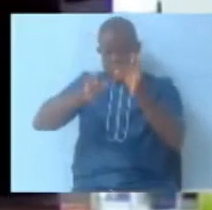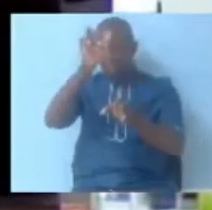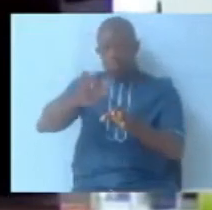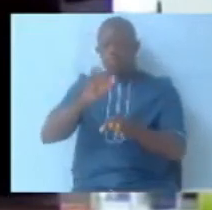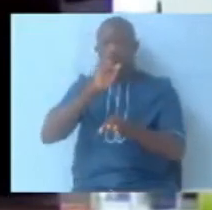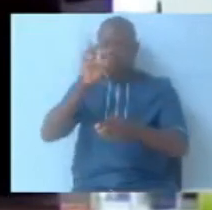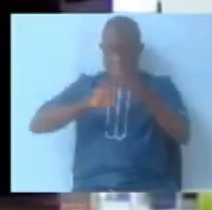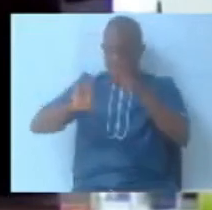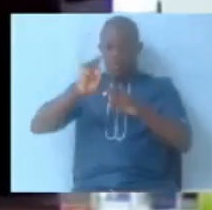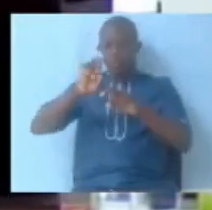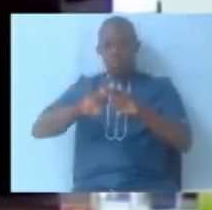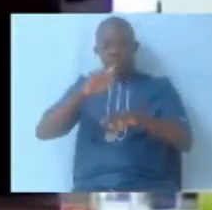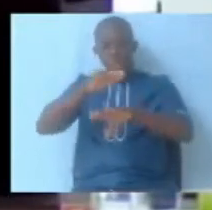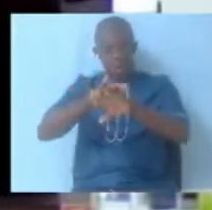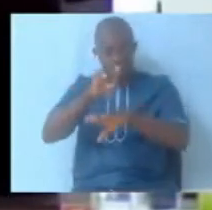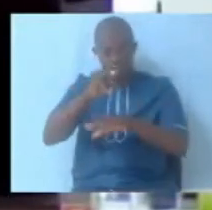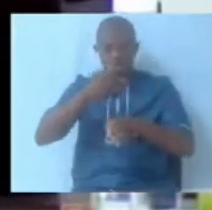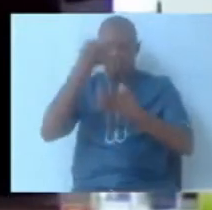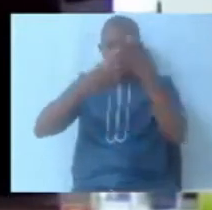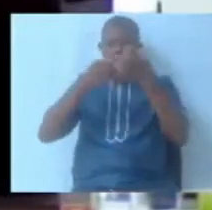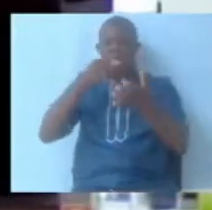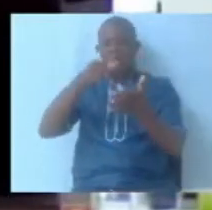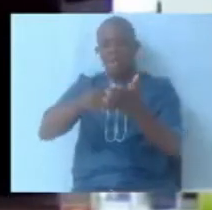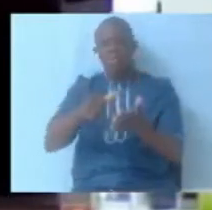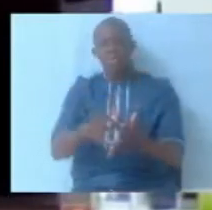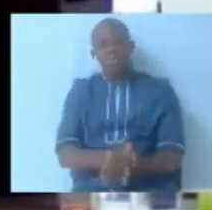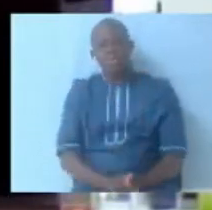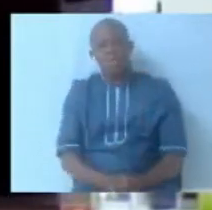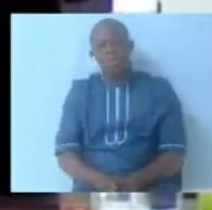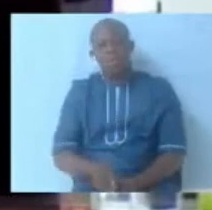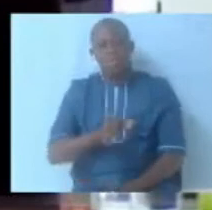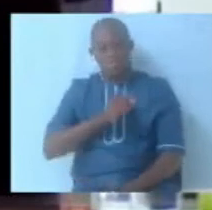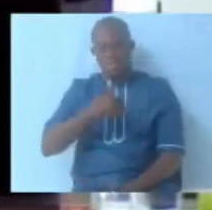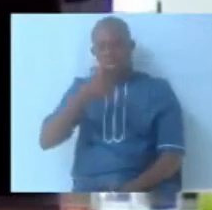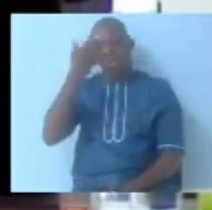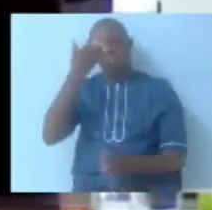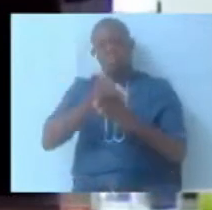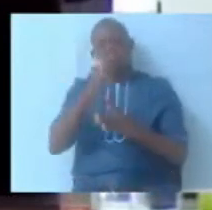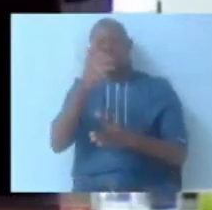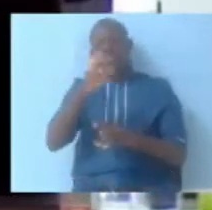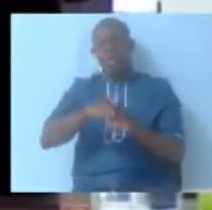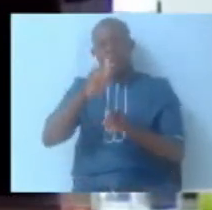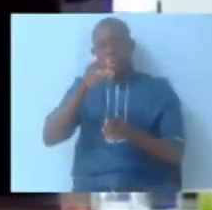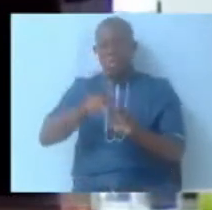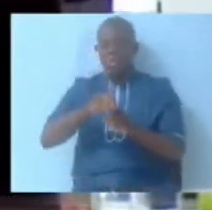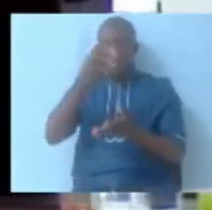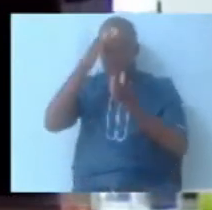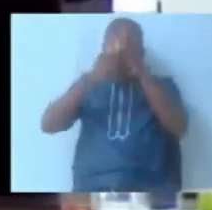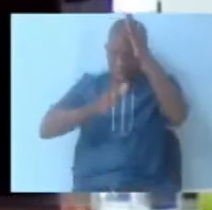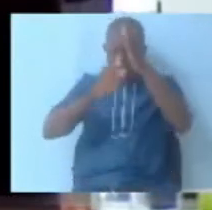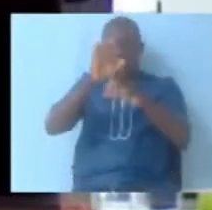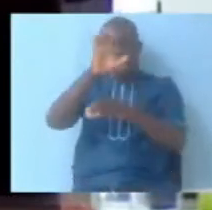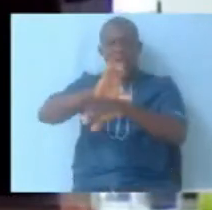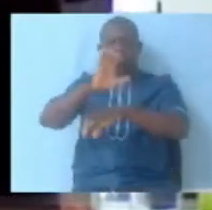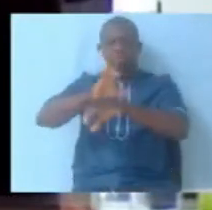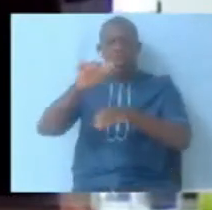modi me yalon ko asita o petition nyin to kan. I believe it was the military council and the attorney general was a member of the military council.